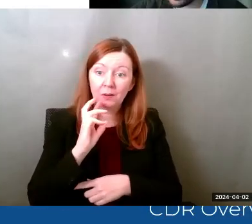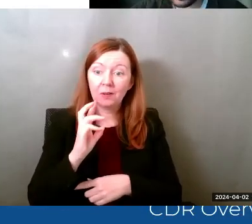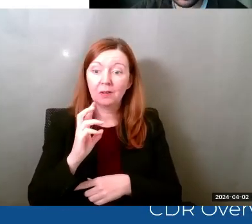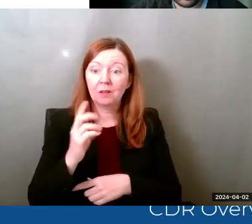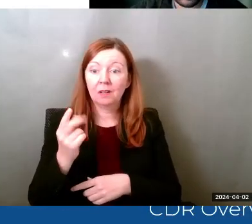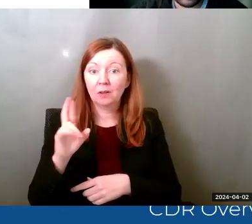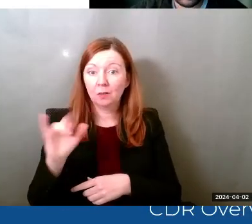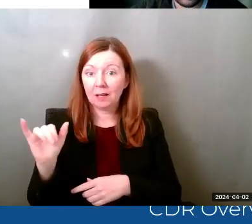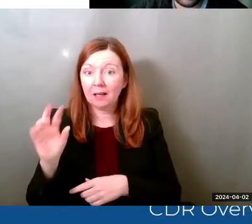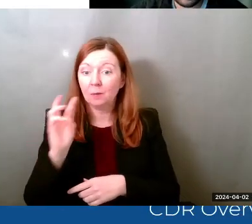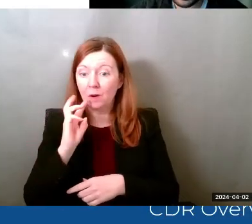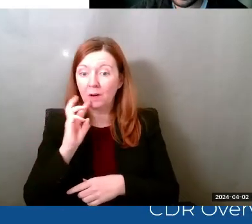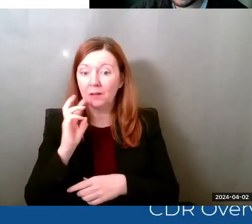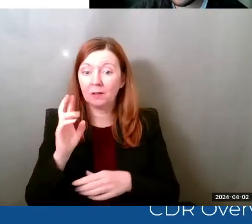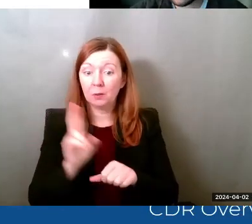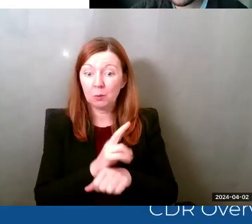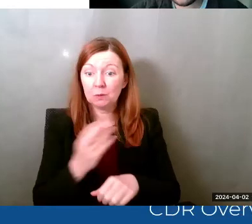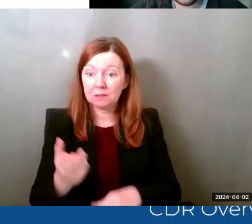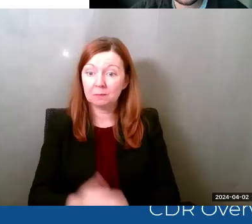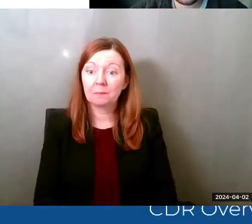use?